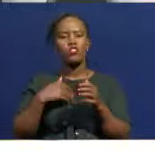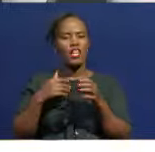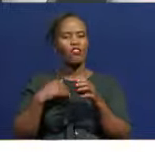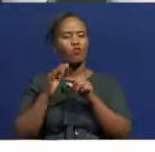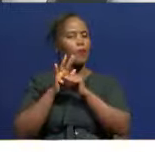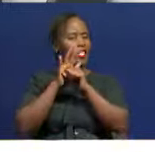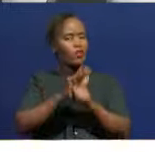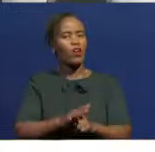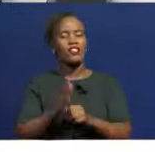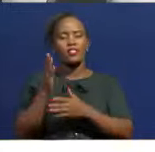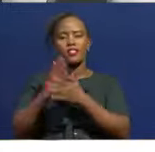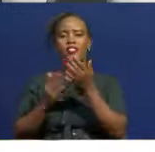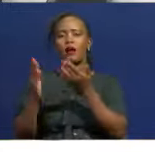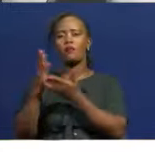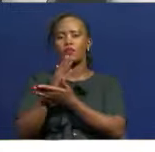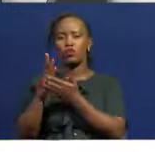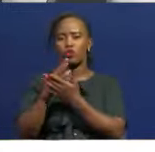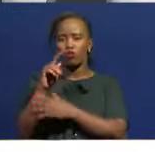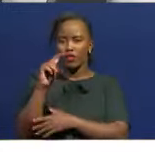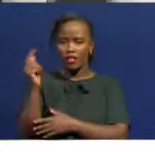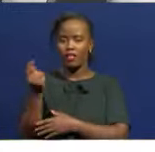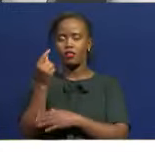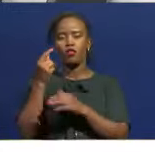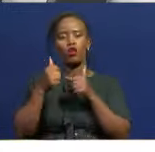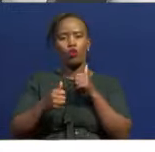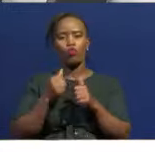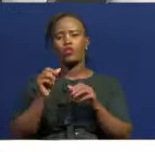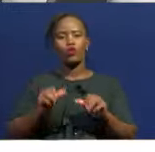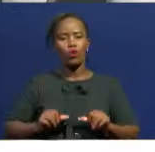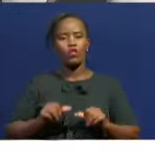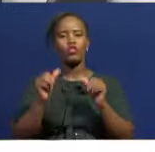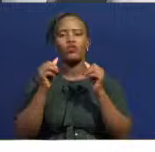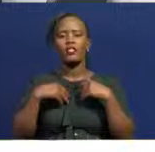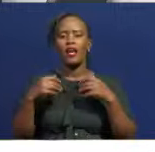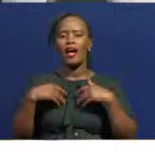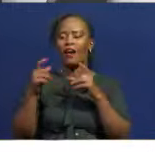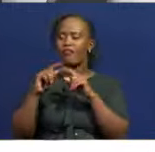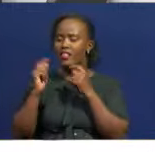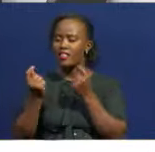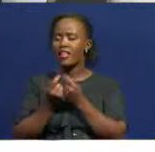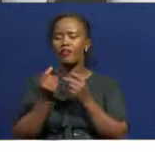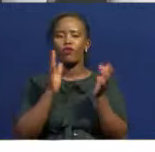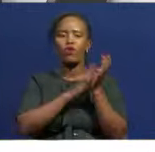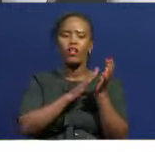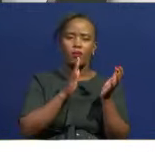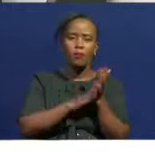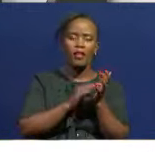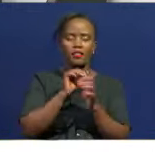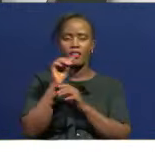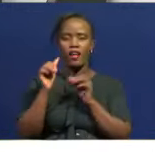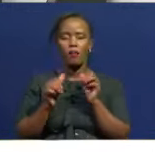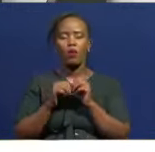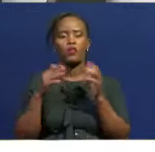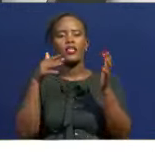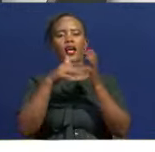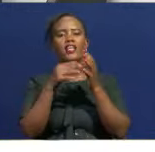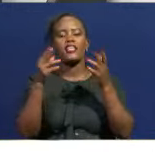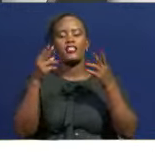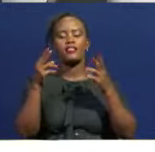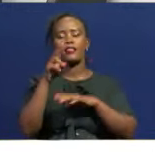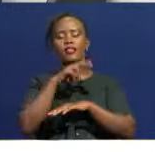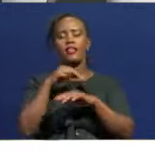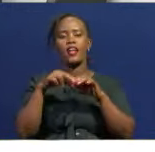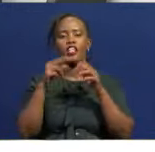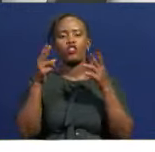section of Kenyans, created and continues to create ethnic tensions in contravention of the national values as well as